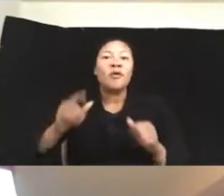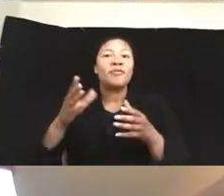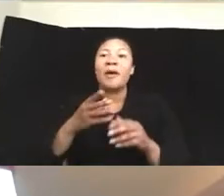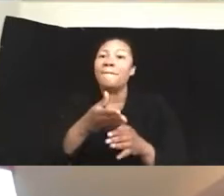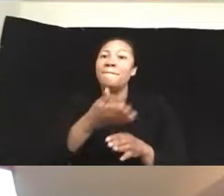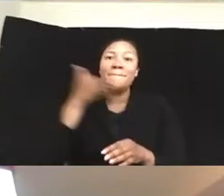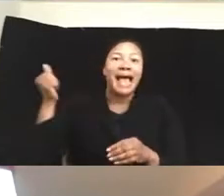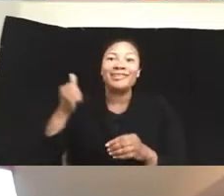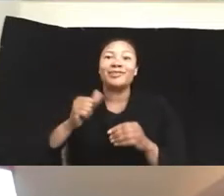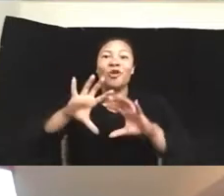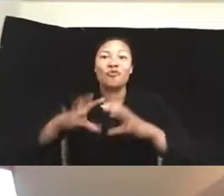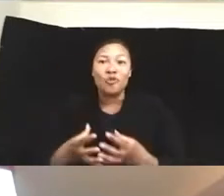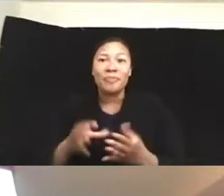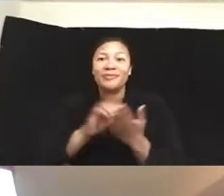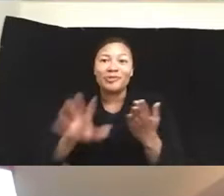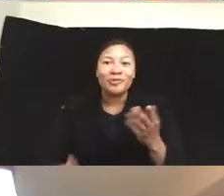us.